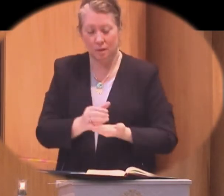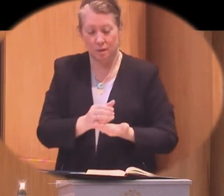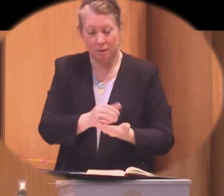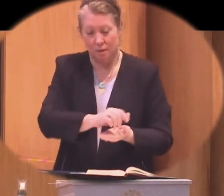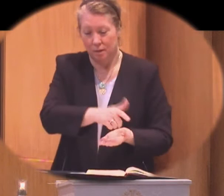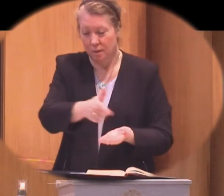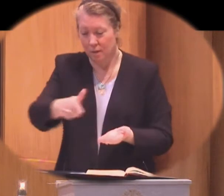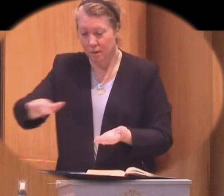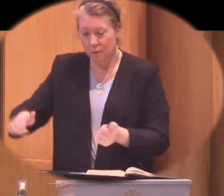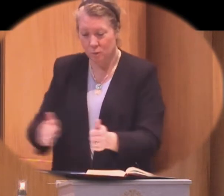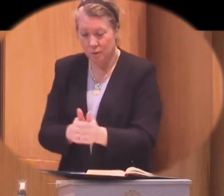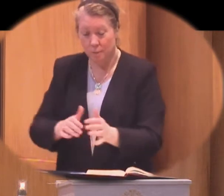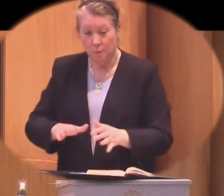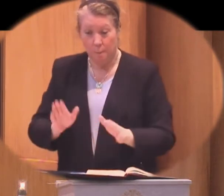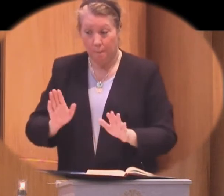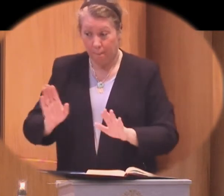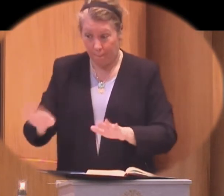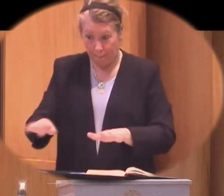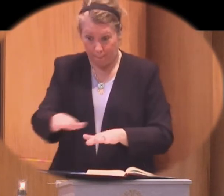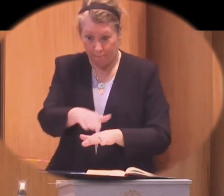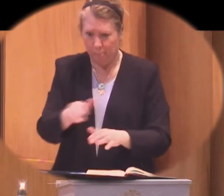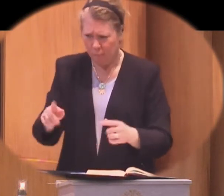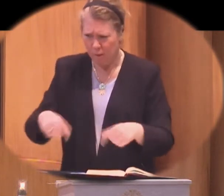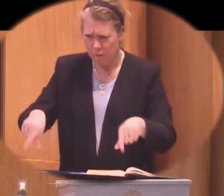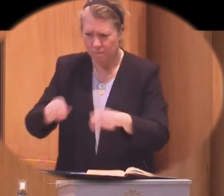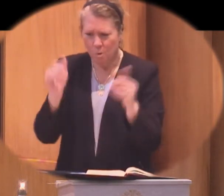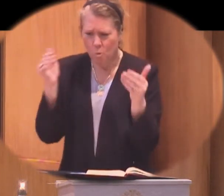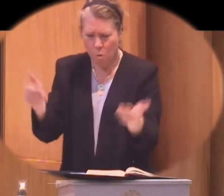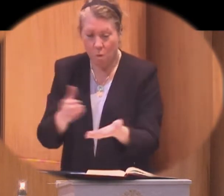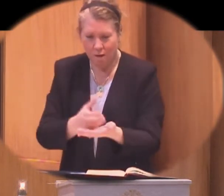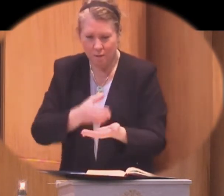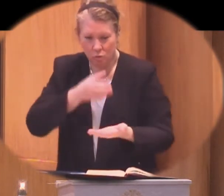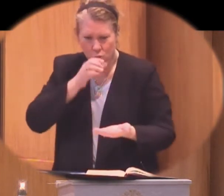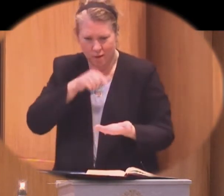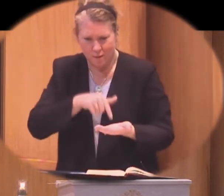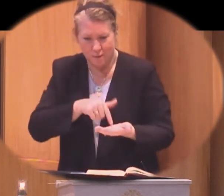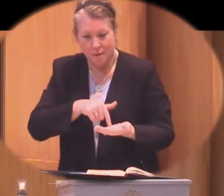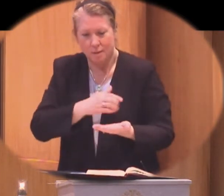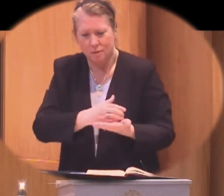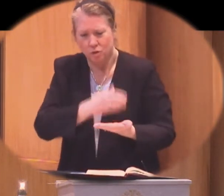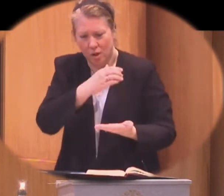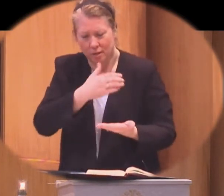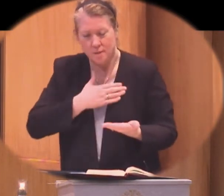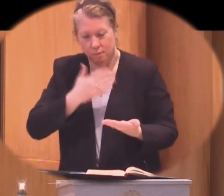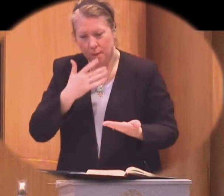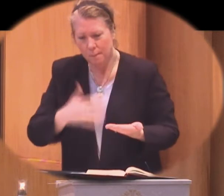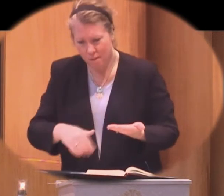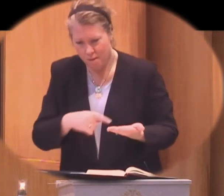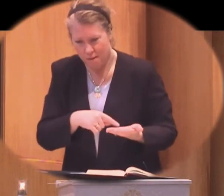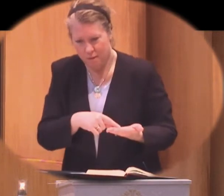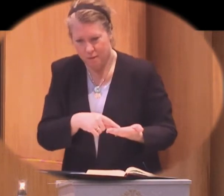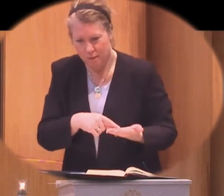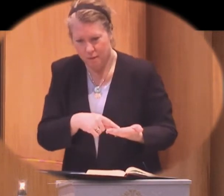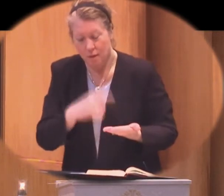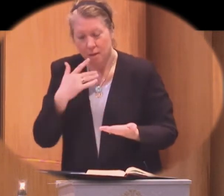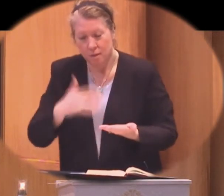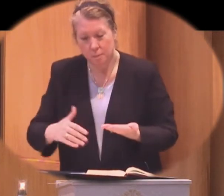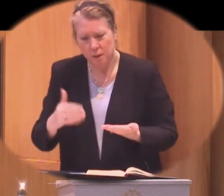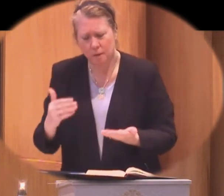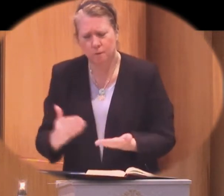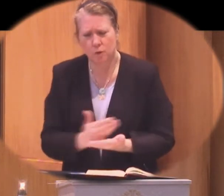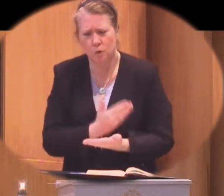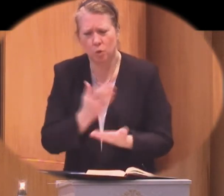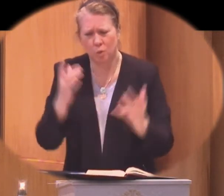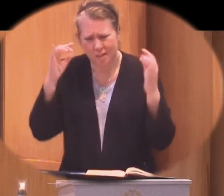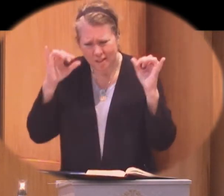saying, "Take this, all of you, and drink from it, for this is the chalice of my blood, the blood of the new and